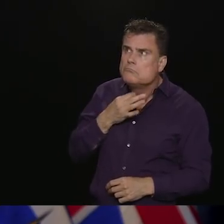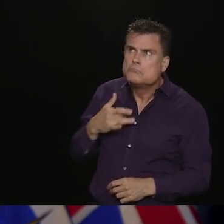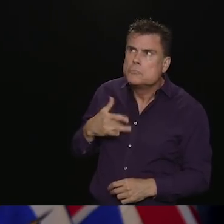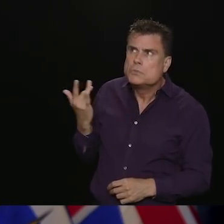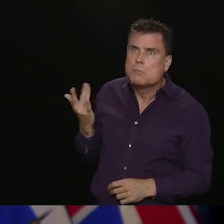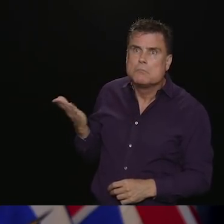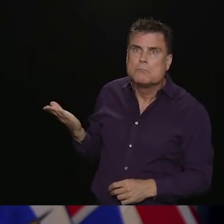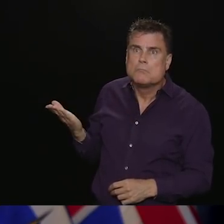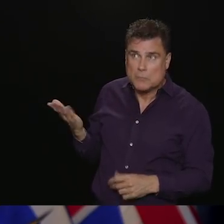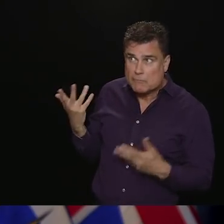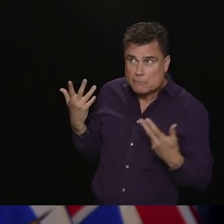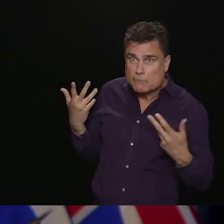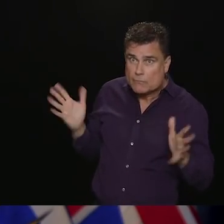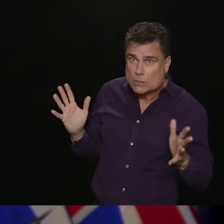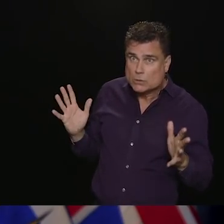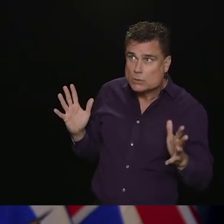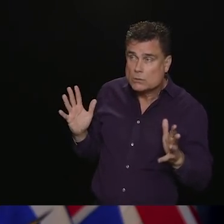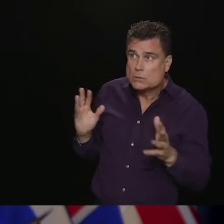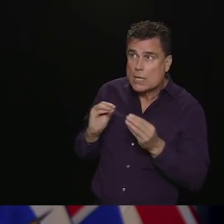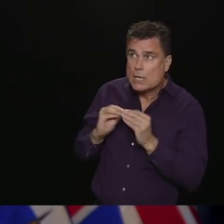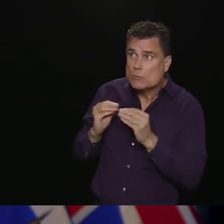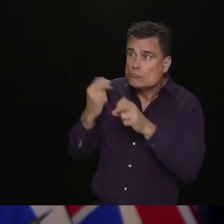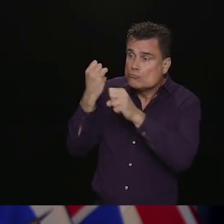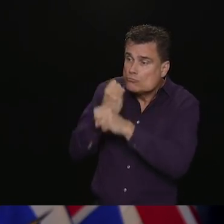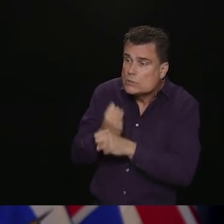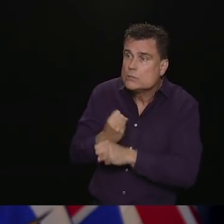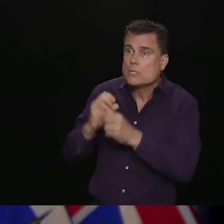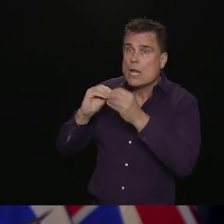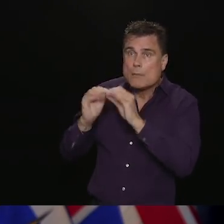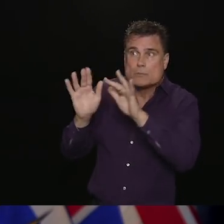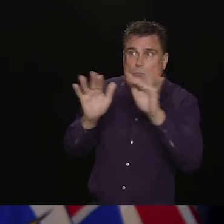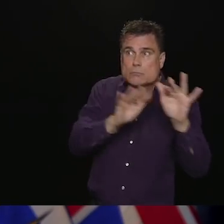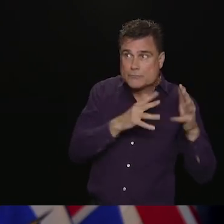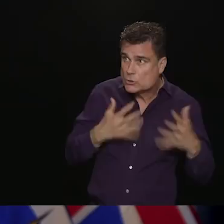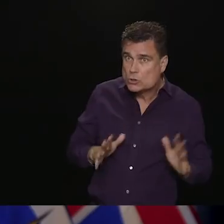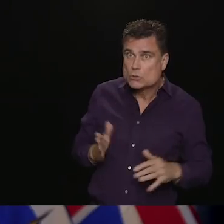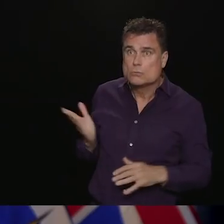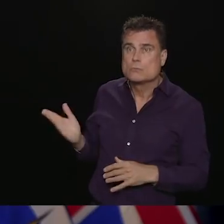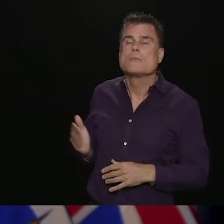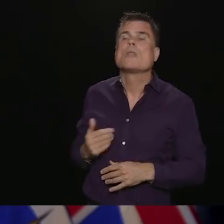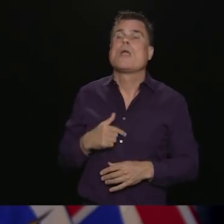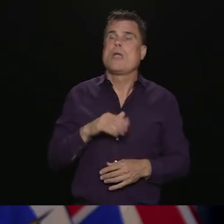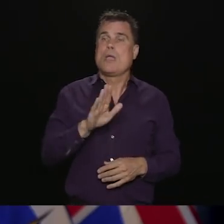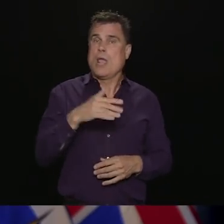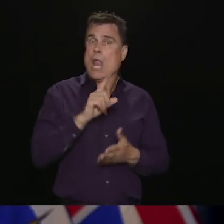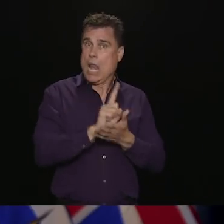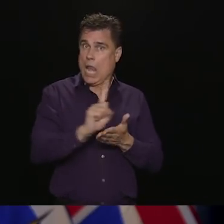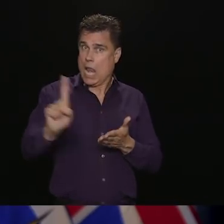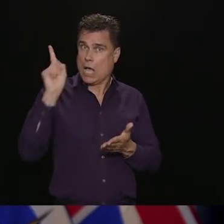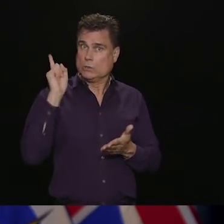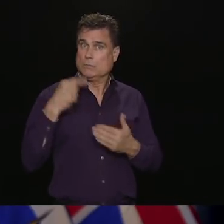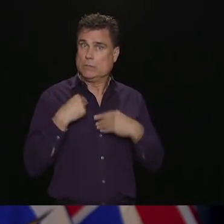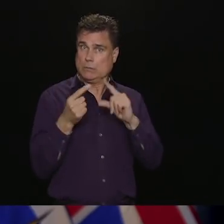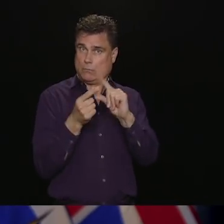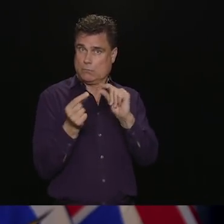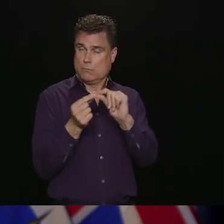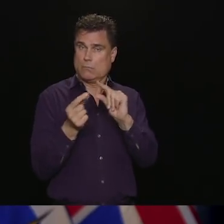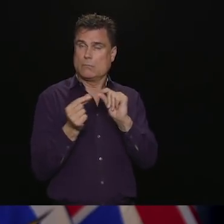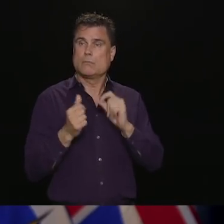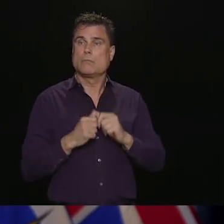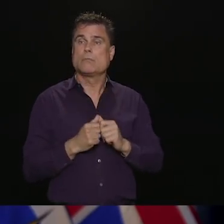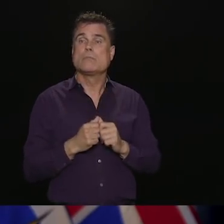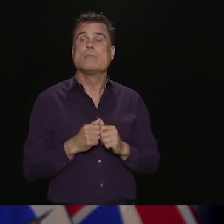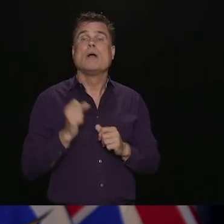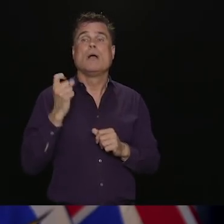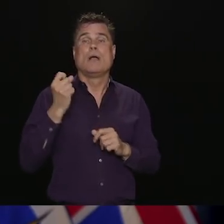can expect to see the information? Yeah, so I think I mentioned this last week that we have not